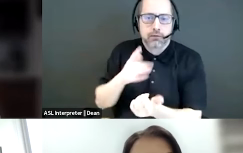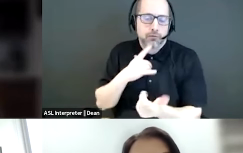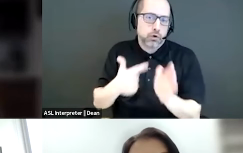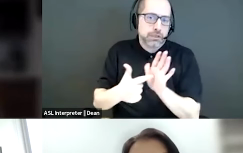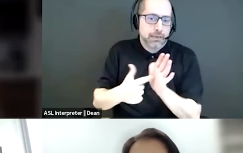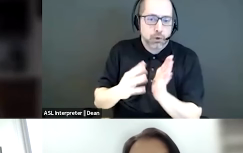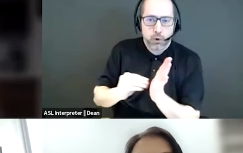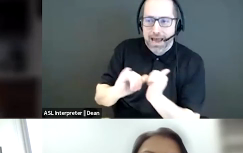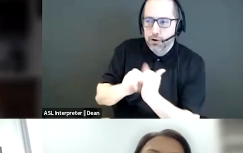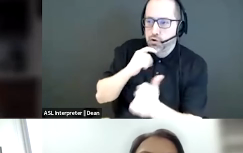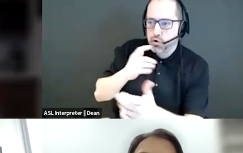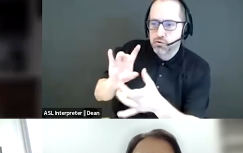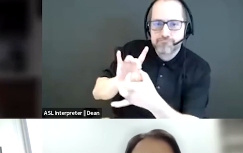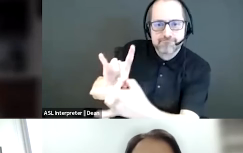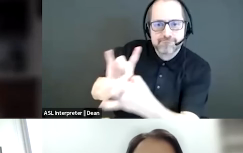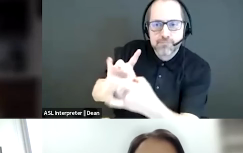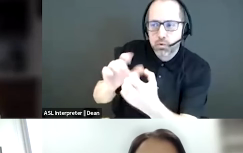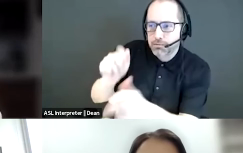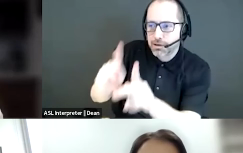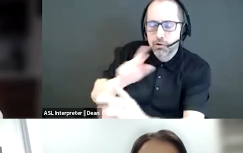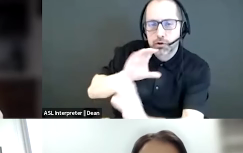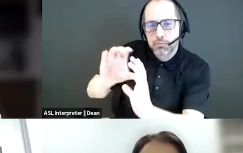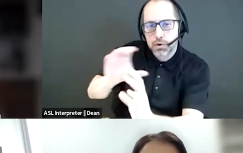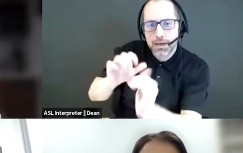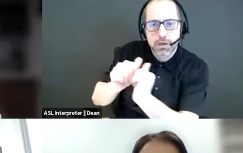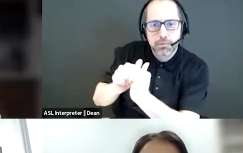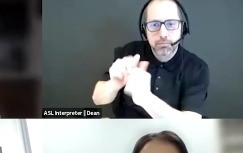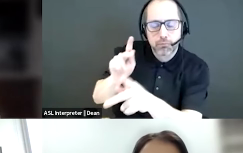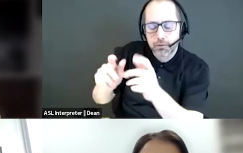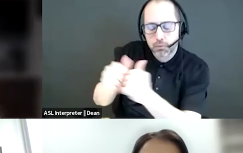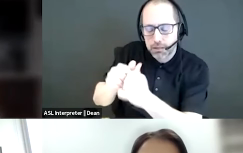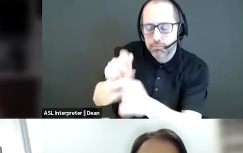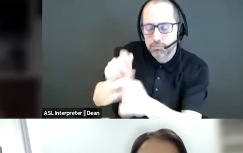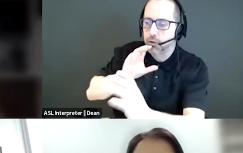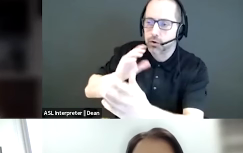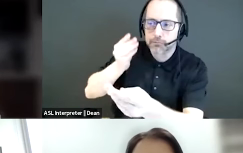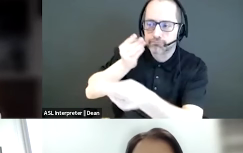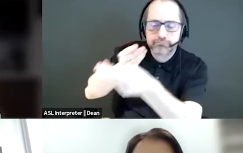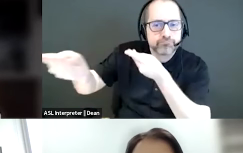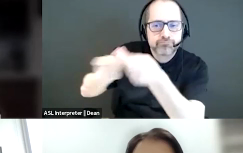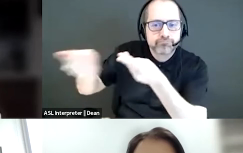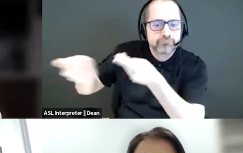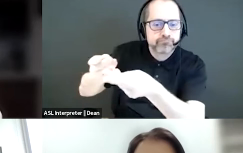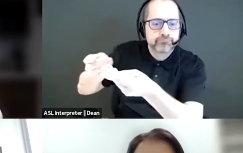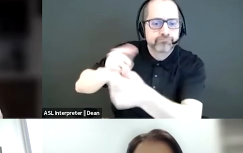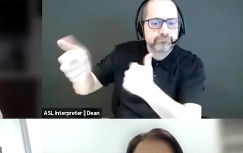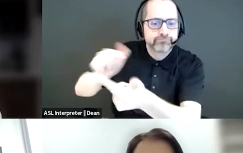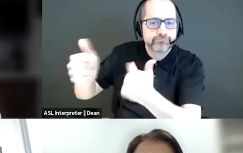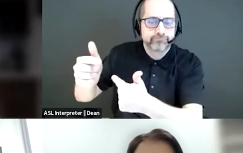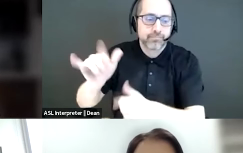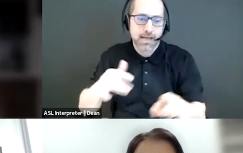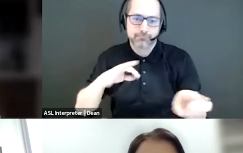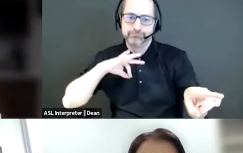interact and communicate with others. And that can be valuable. And again, it may change over time as you get new skills, but at its